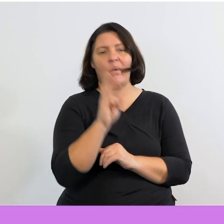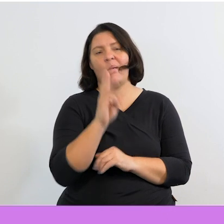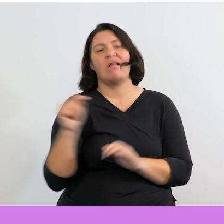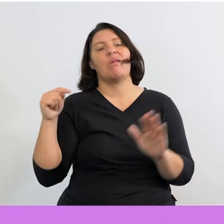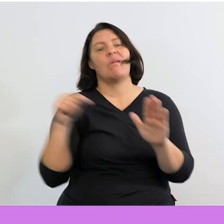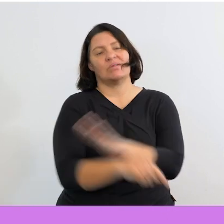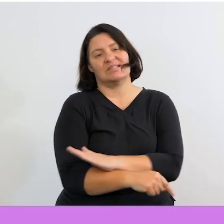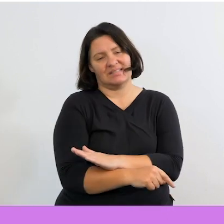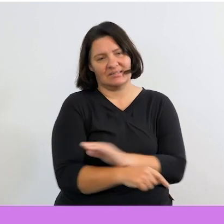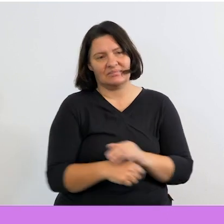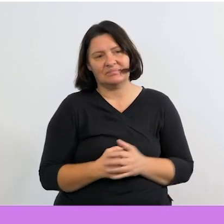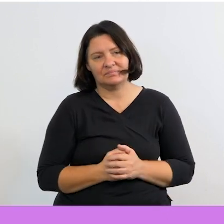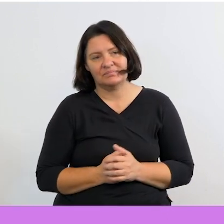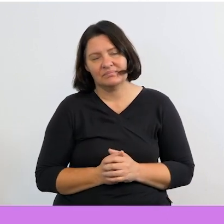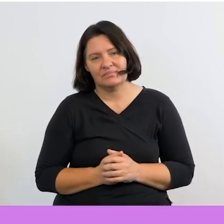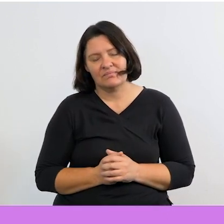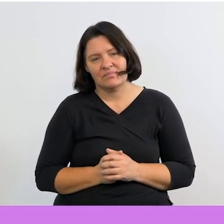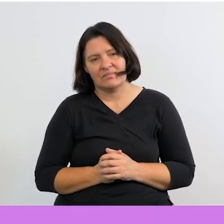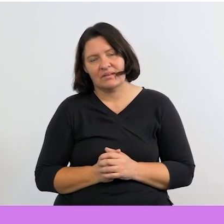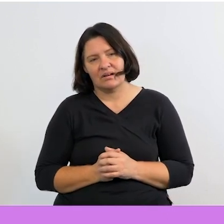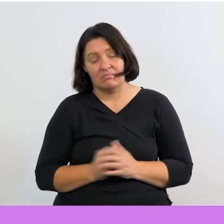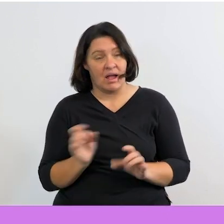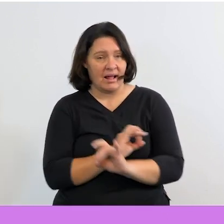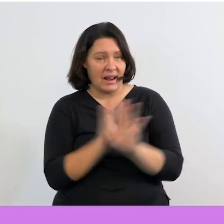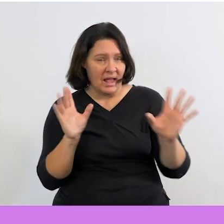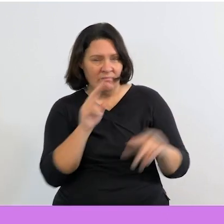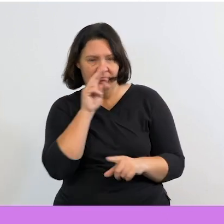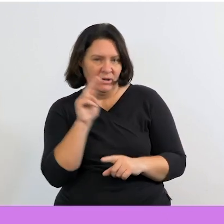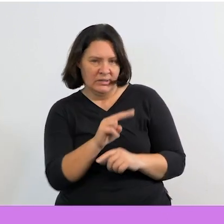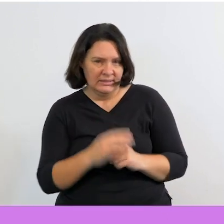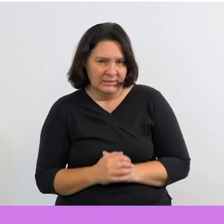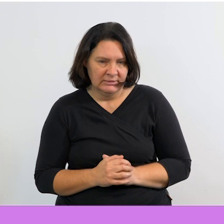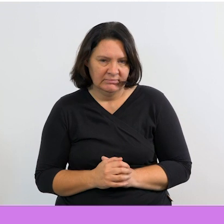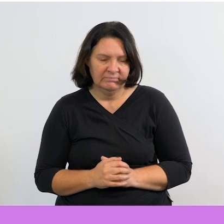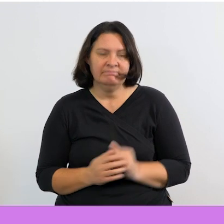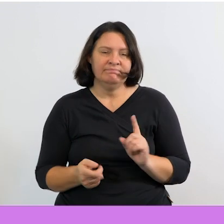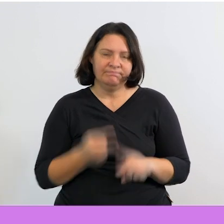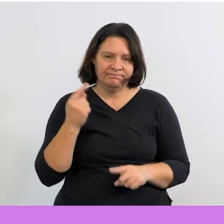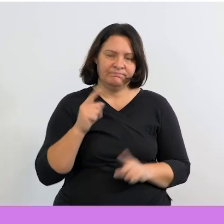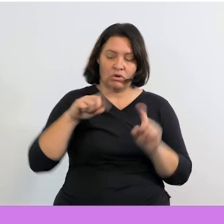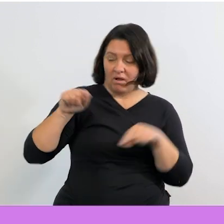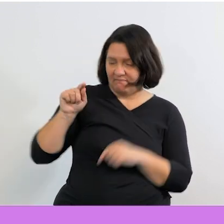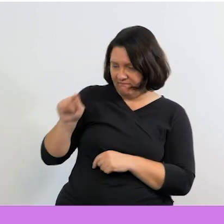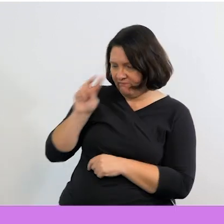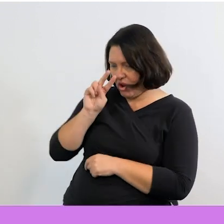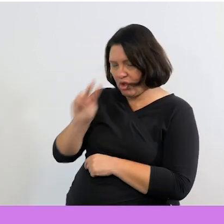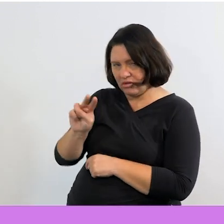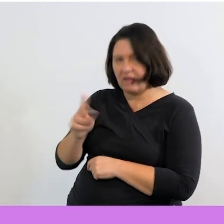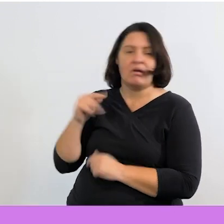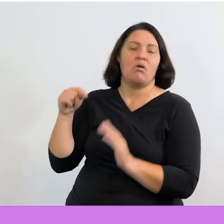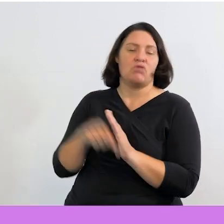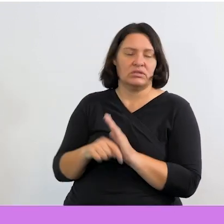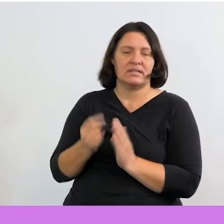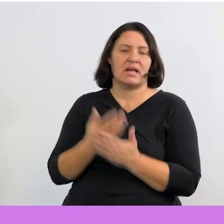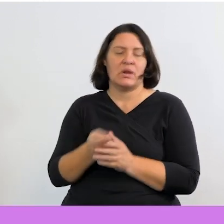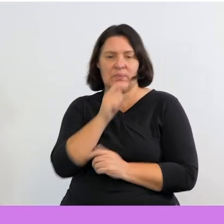will definitely then be making a loss. Okay, so I hope that's clear. Looking at this, I went to my graph, and remember